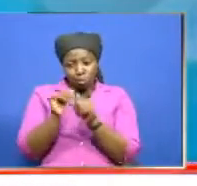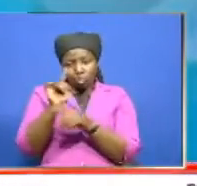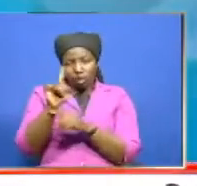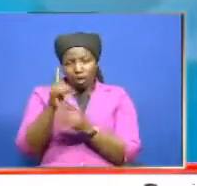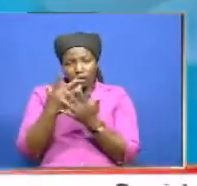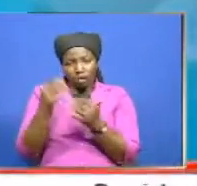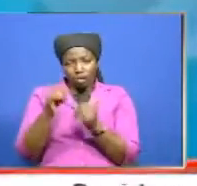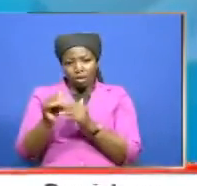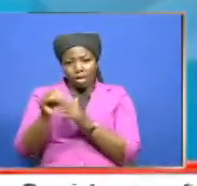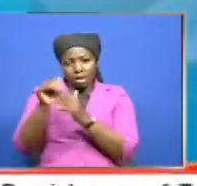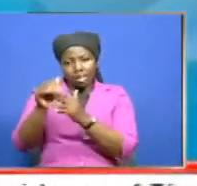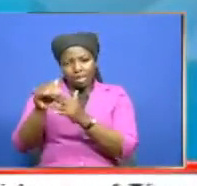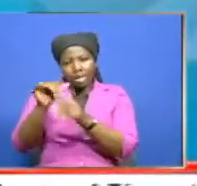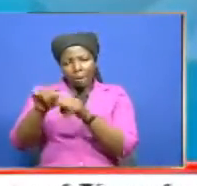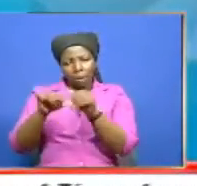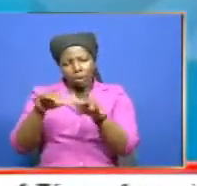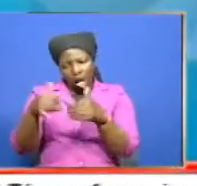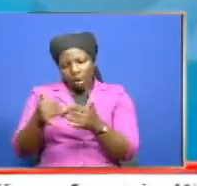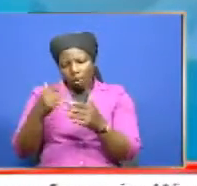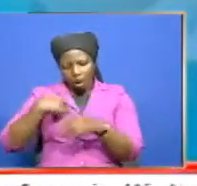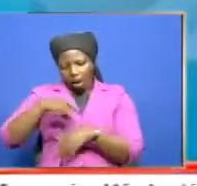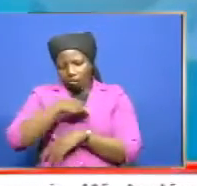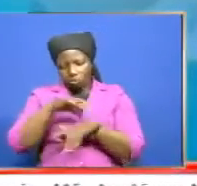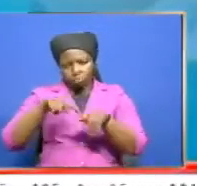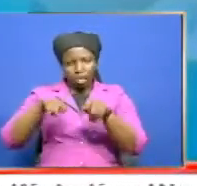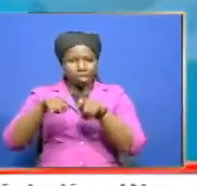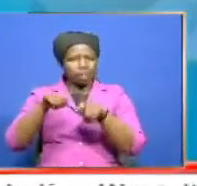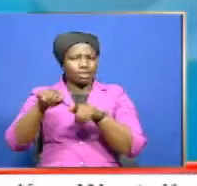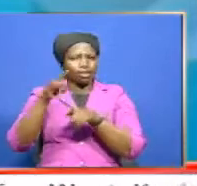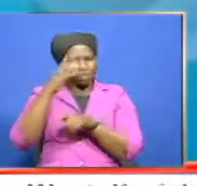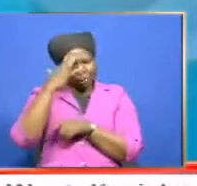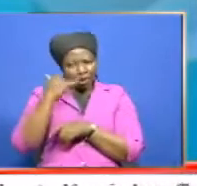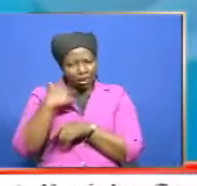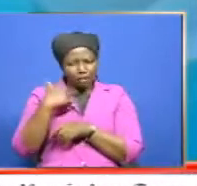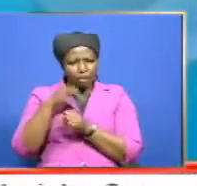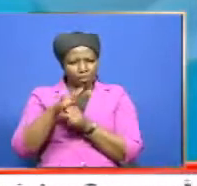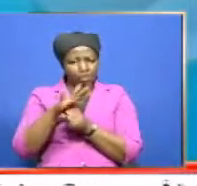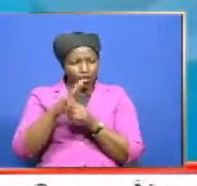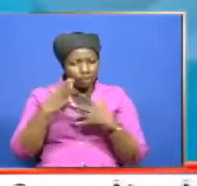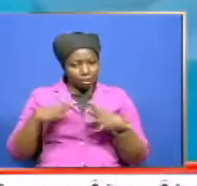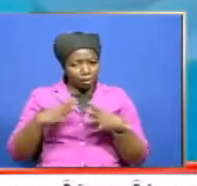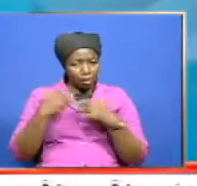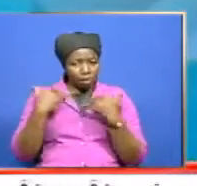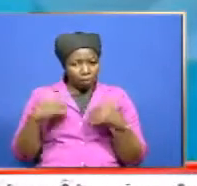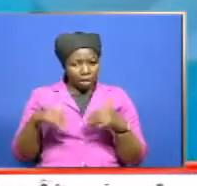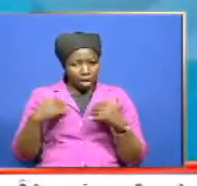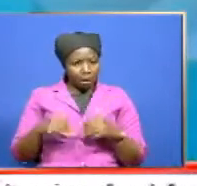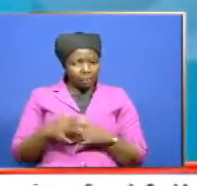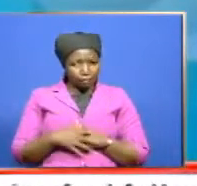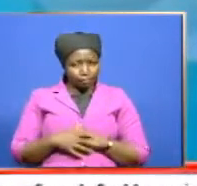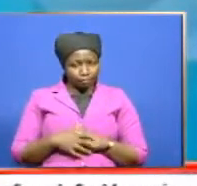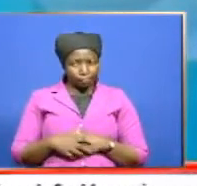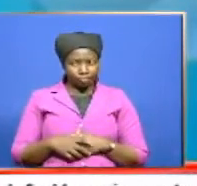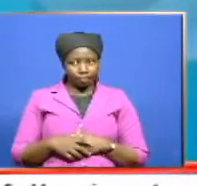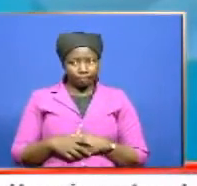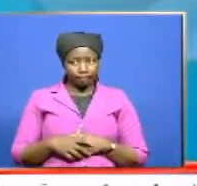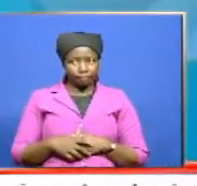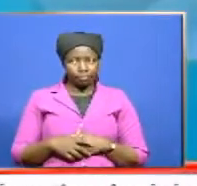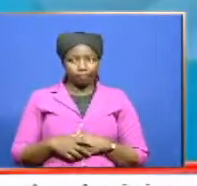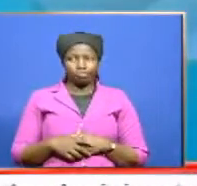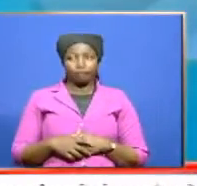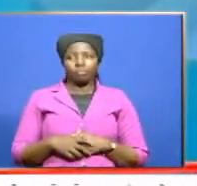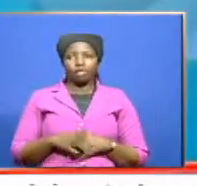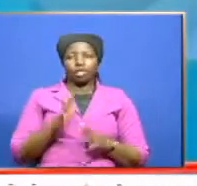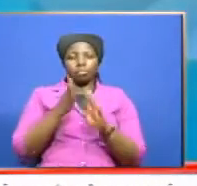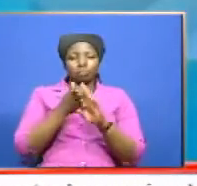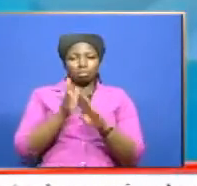charge in terms of how we are managing this, because we've got so many sports people playing. Obviously, the USA pulling out obviously then affected the format, and we